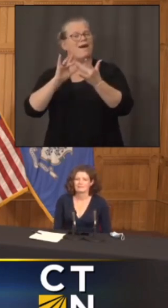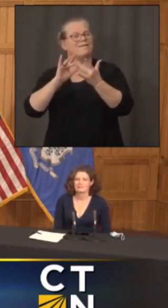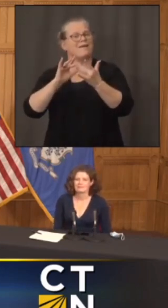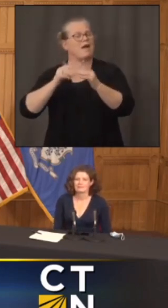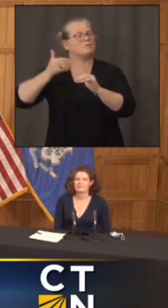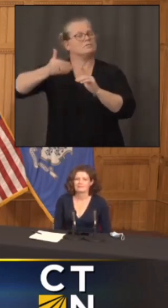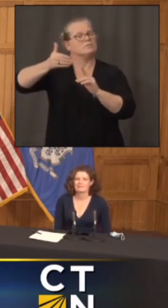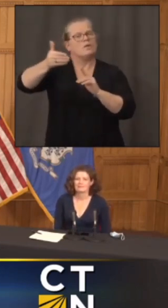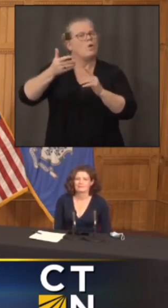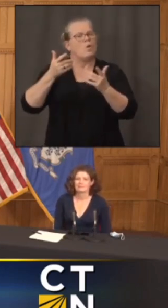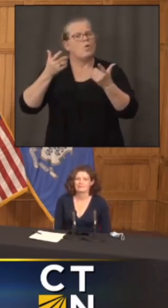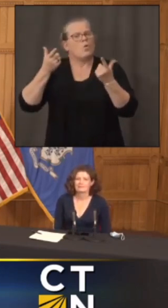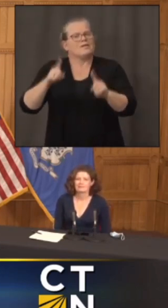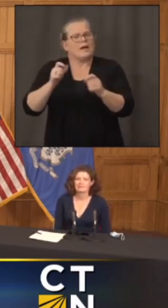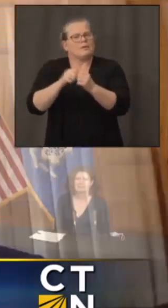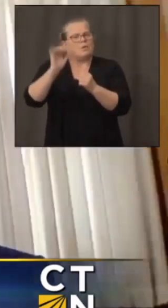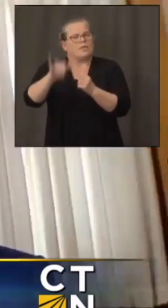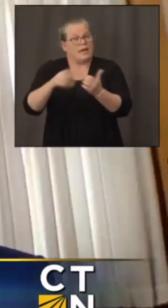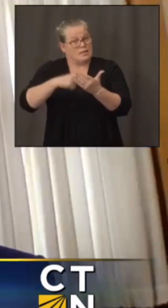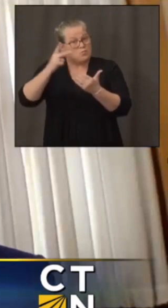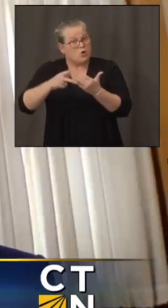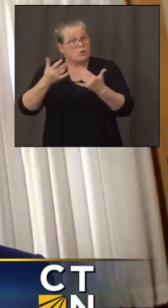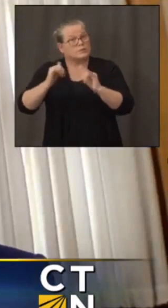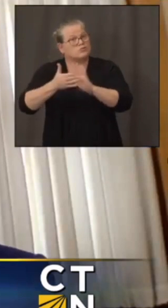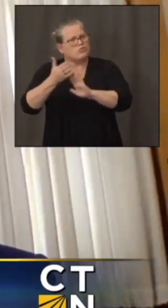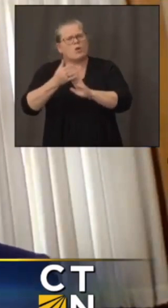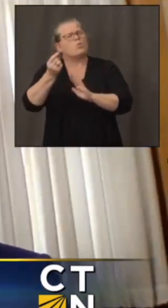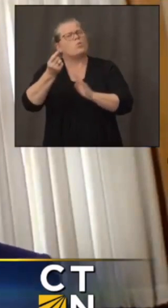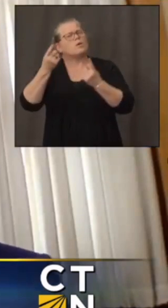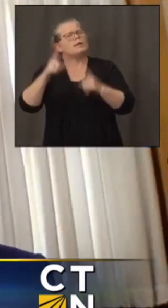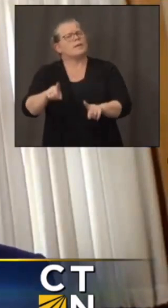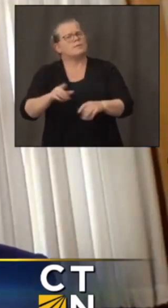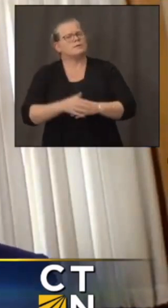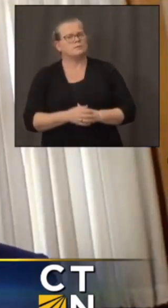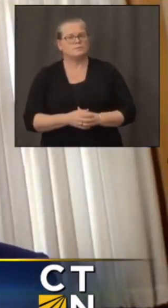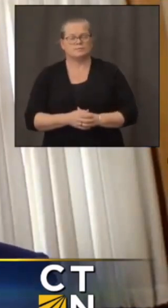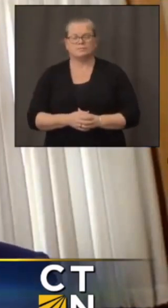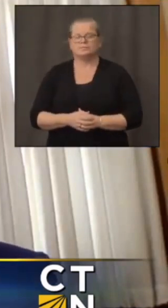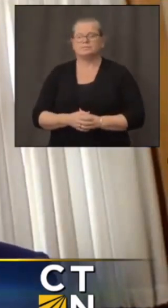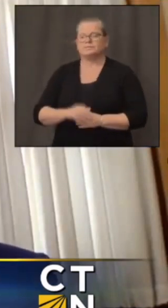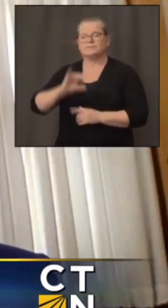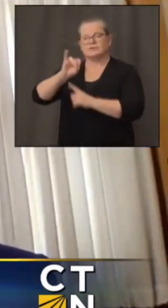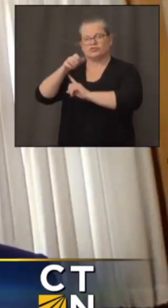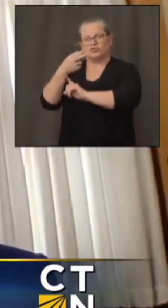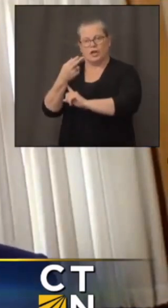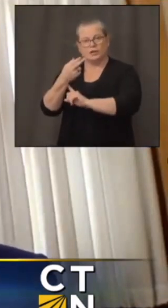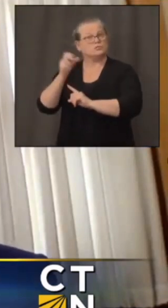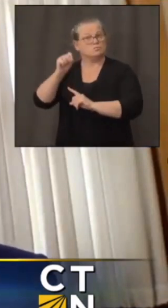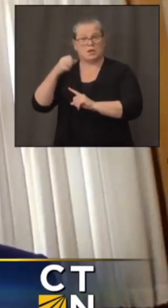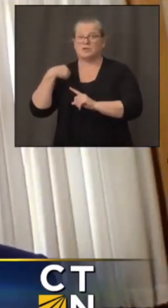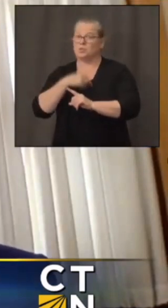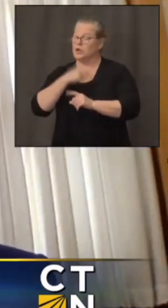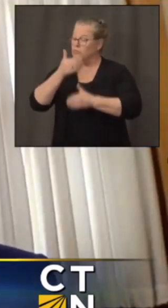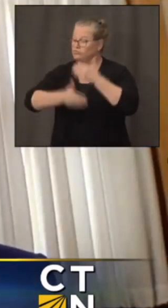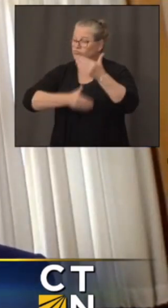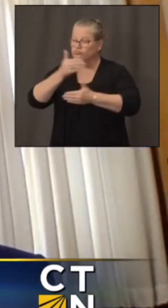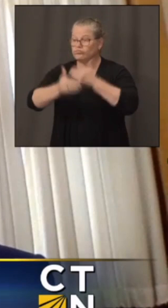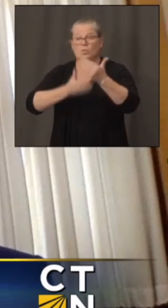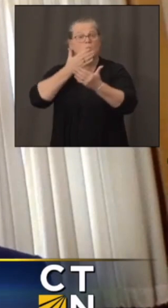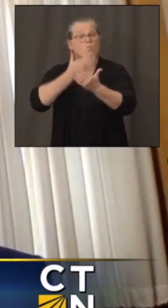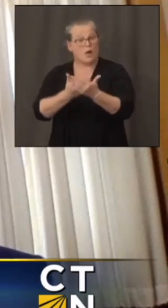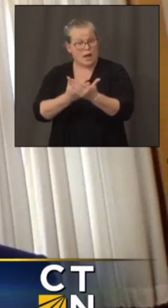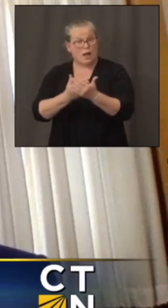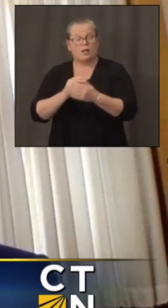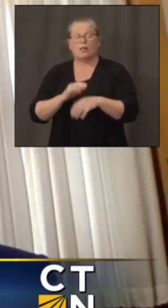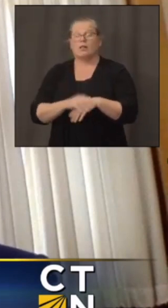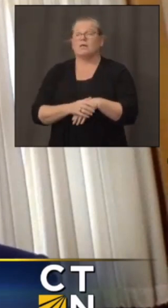Sure. Yeah, our contact tracing program continues to proceed very well. For several weeks now, we've